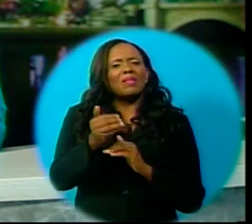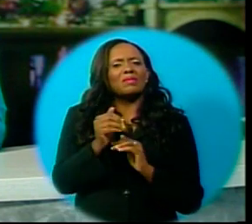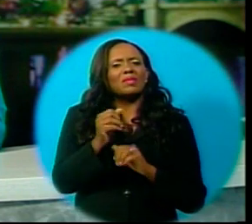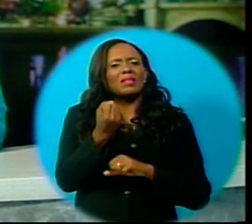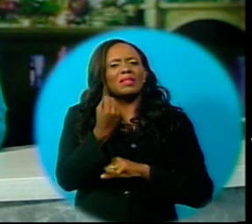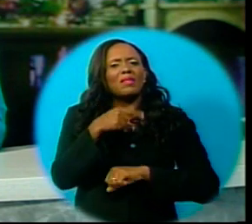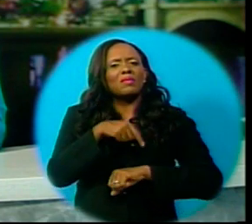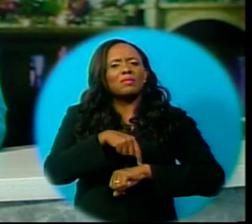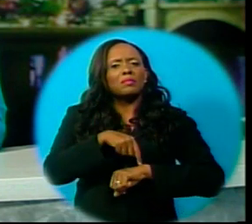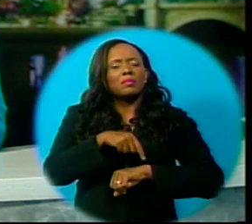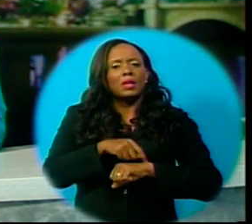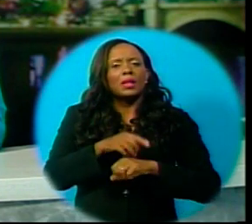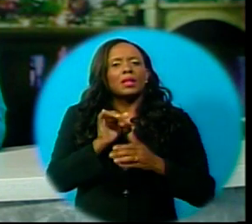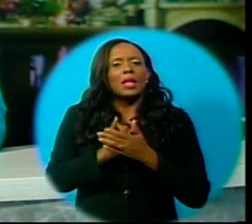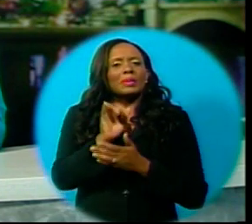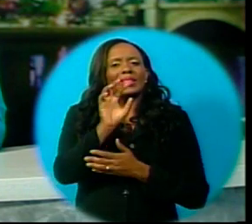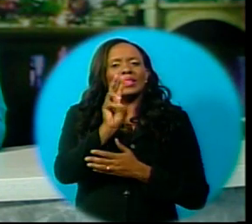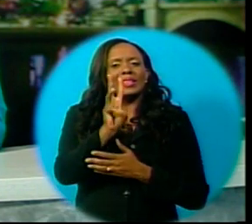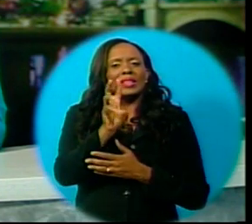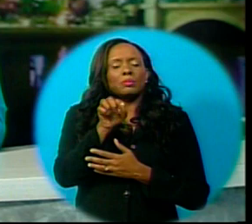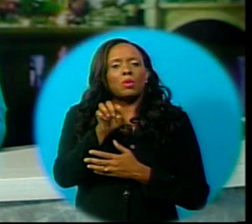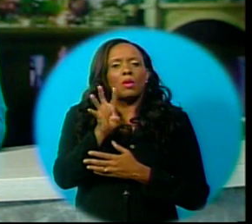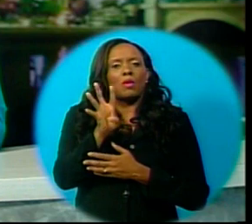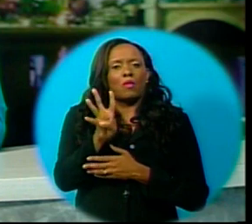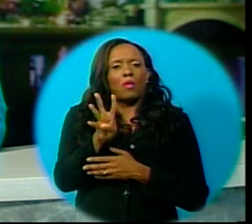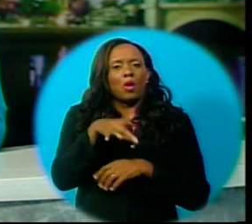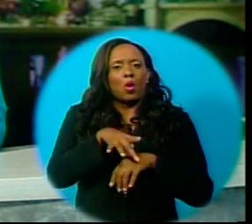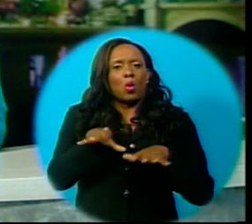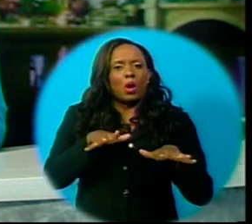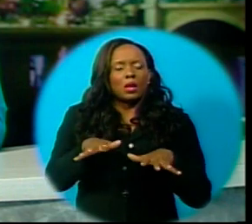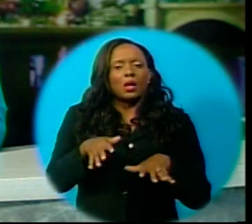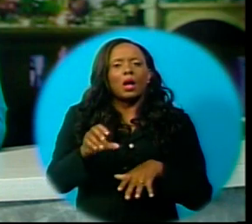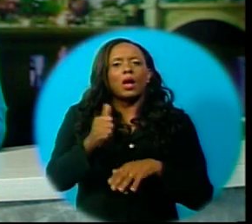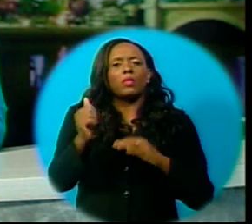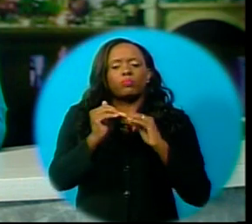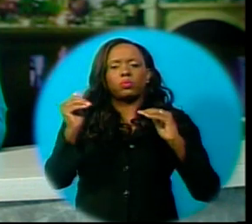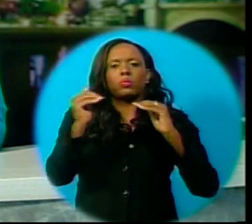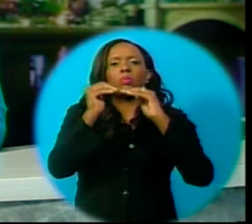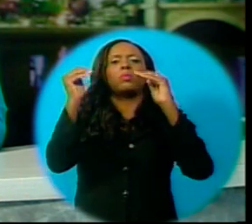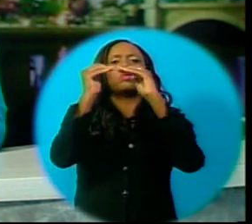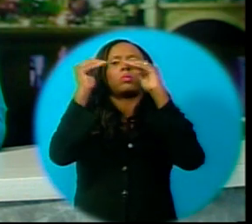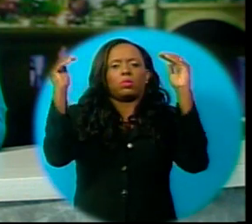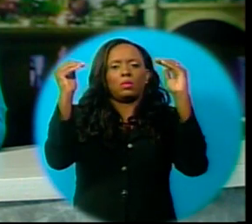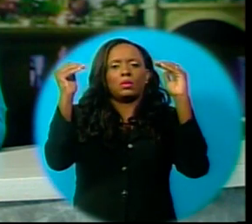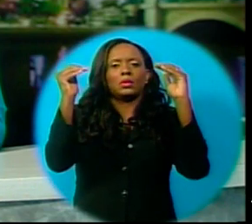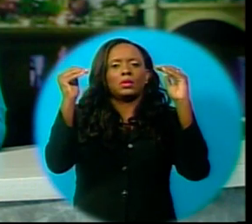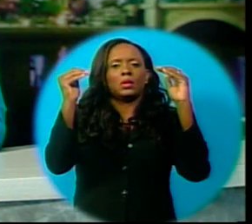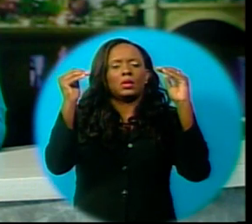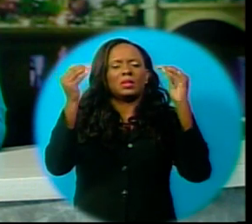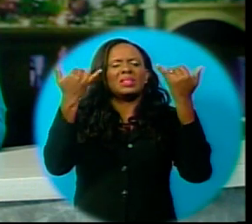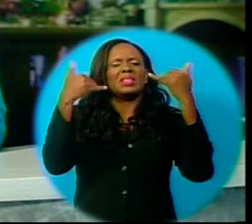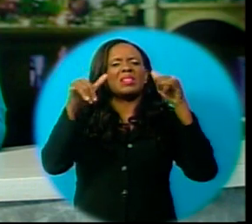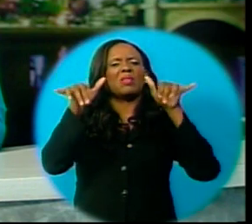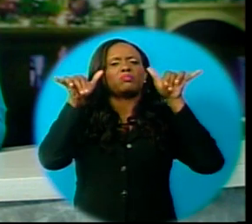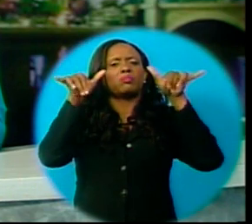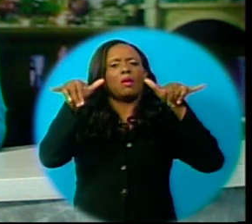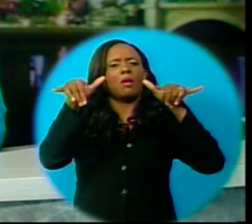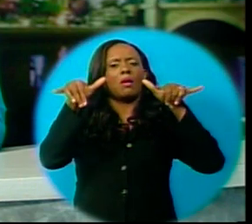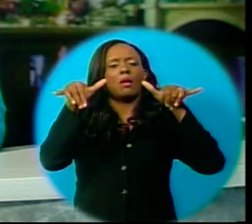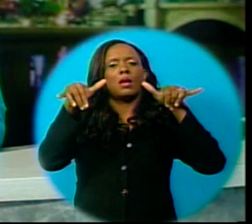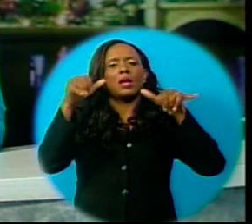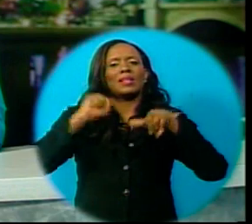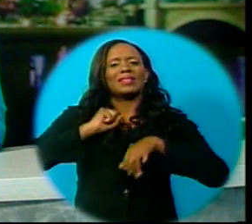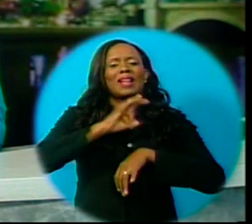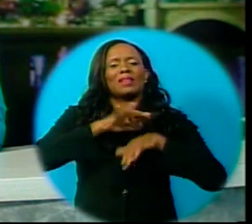6.4 magnitude quake. He explained that the other floors, which are generally patient care areas, continue to be manned by medical